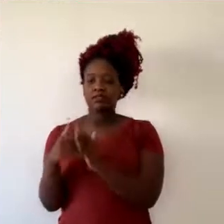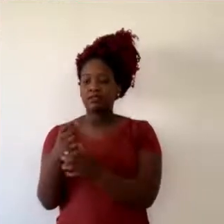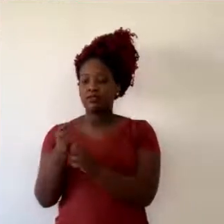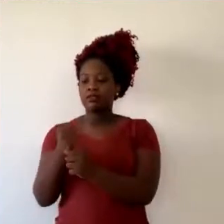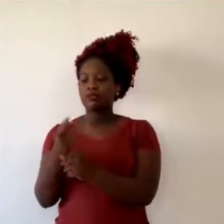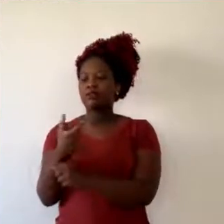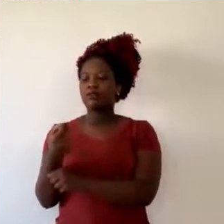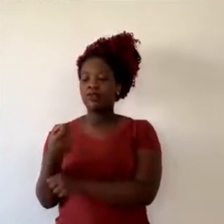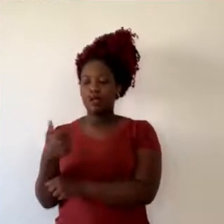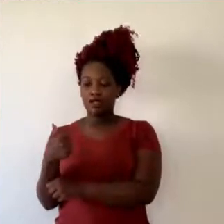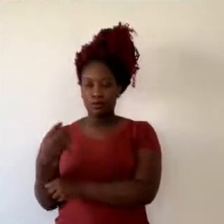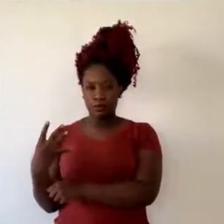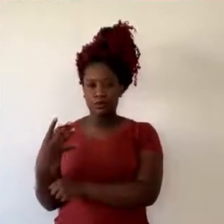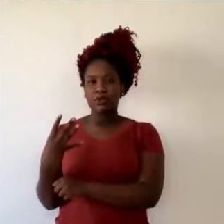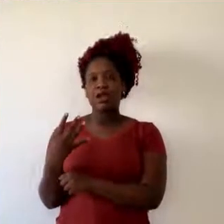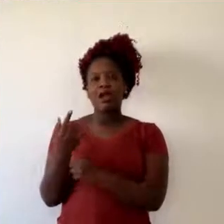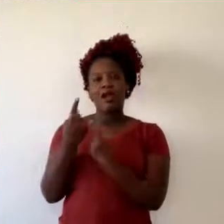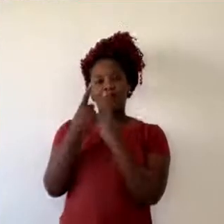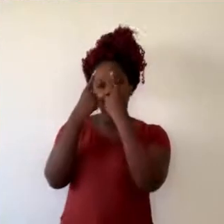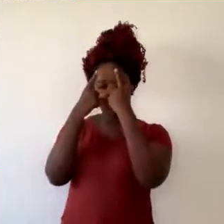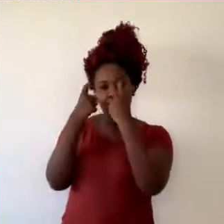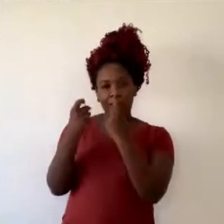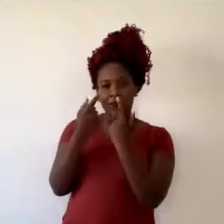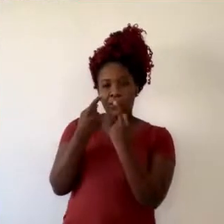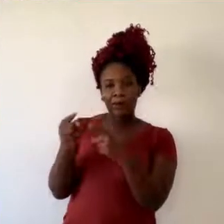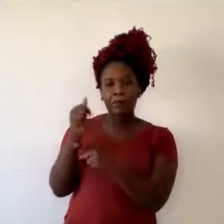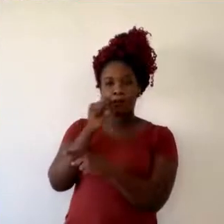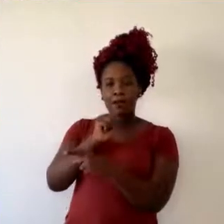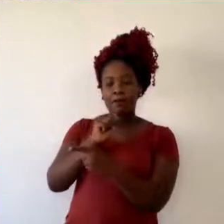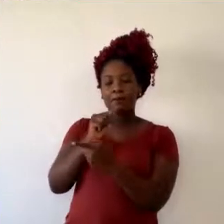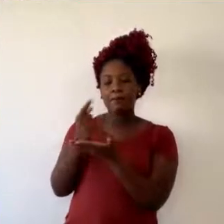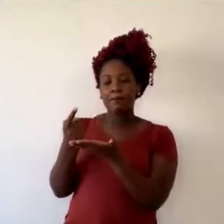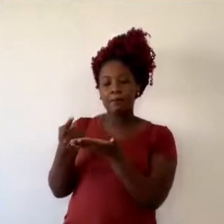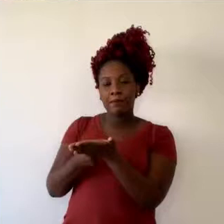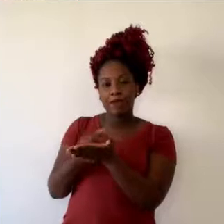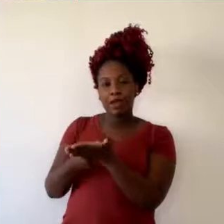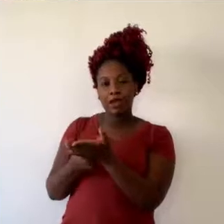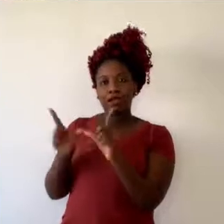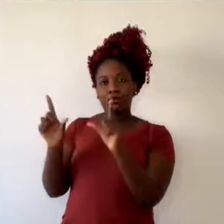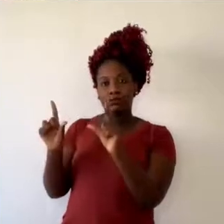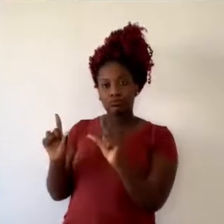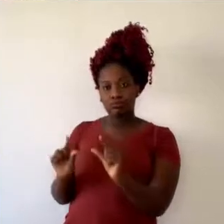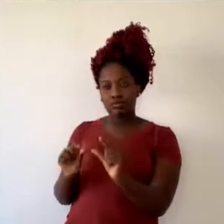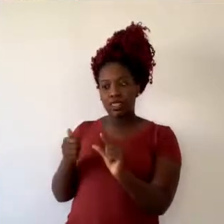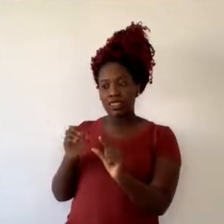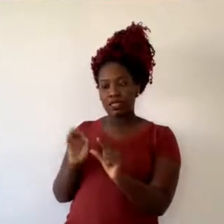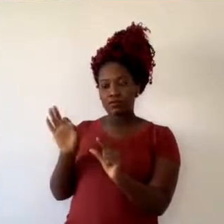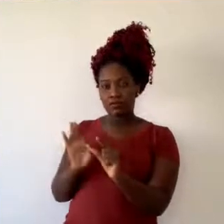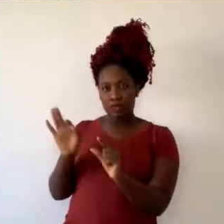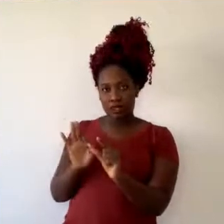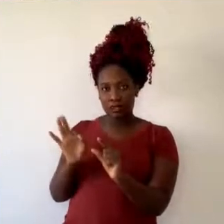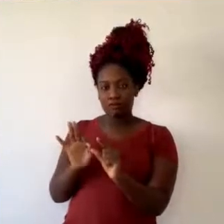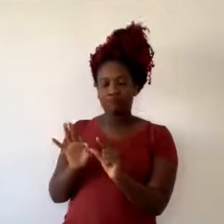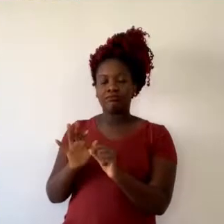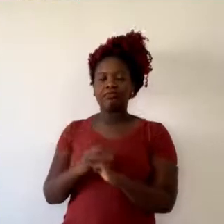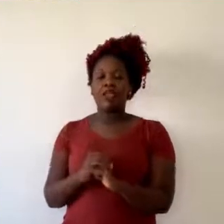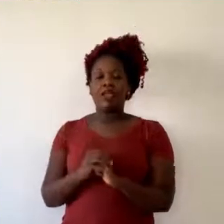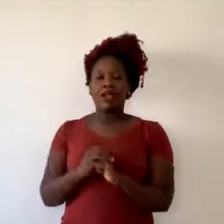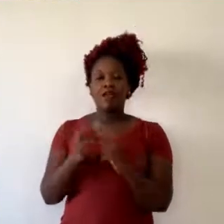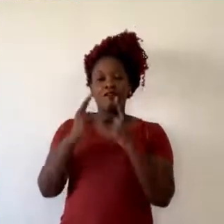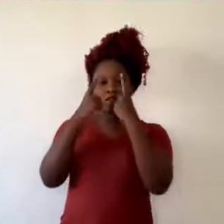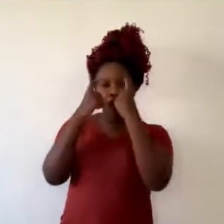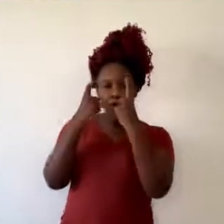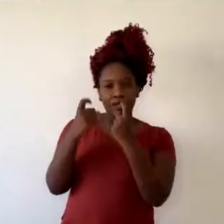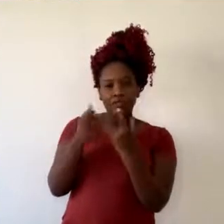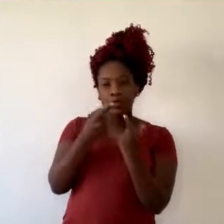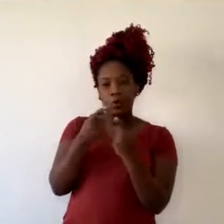2014, the lethal violence against white women diminished in 3%. In the same time period,